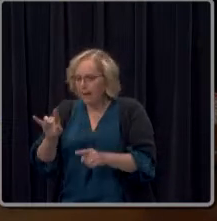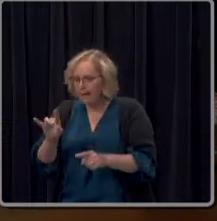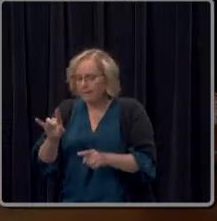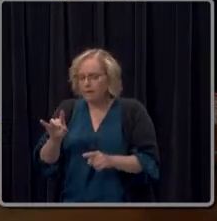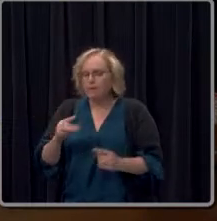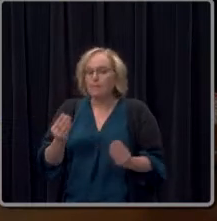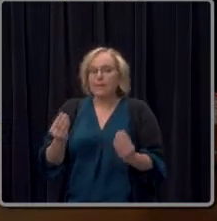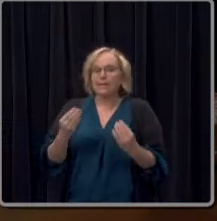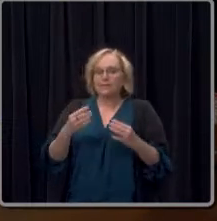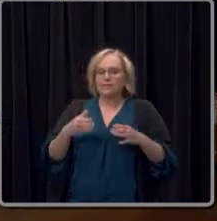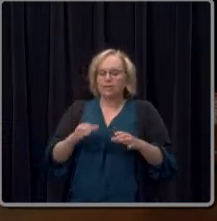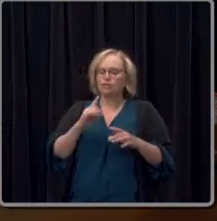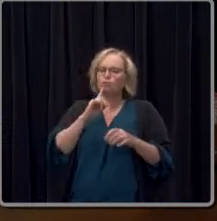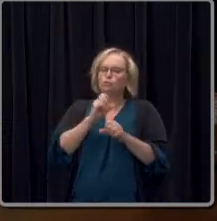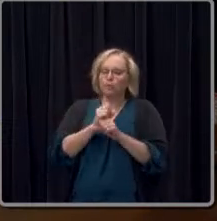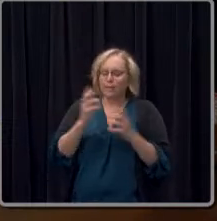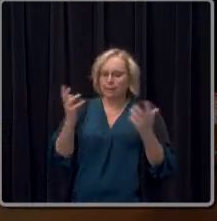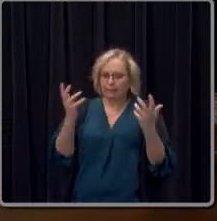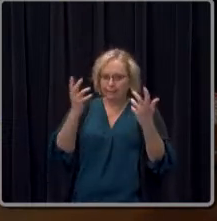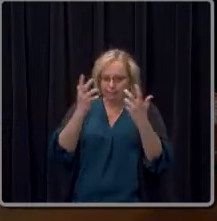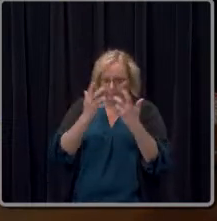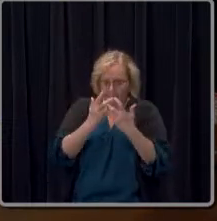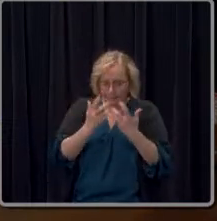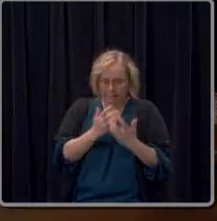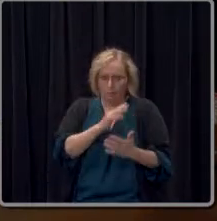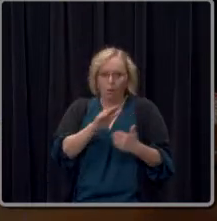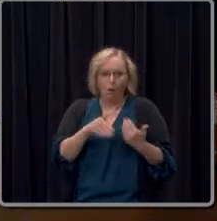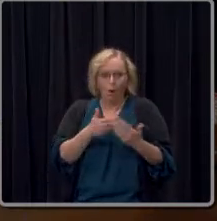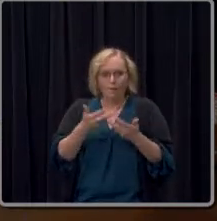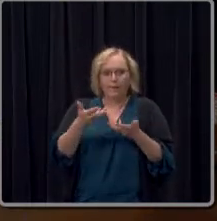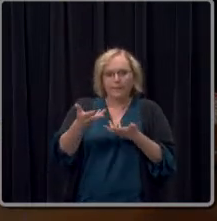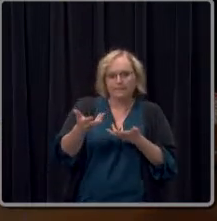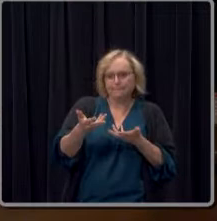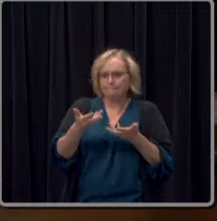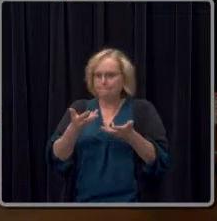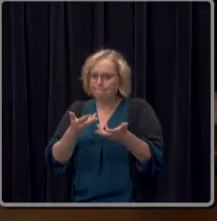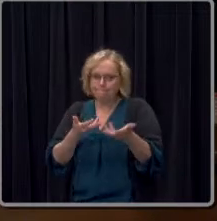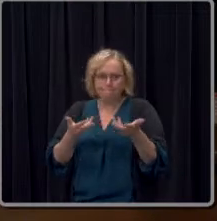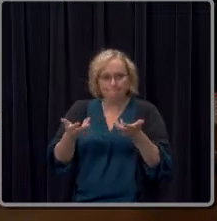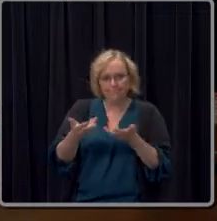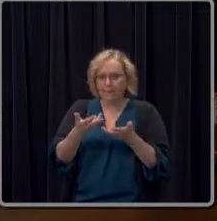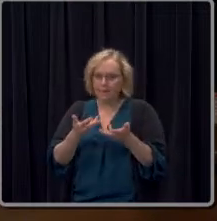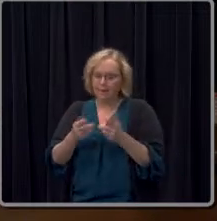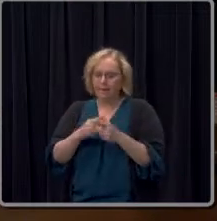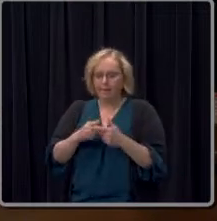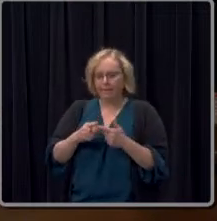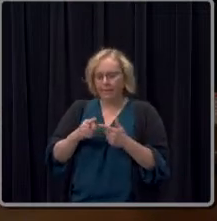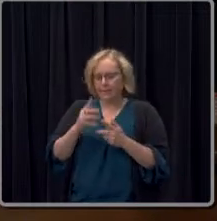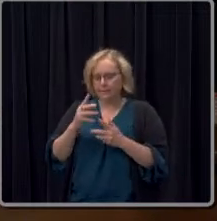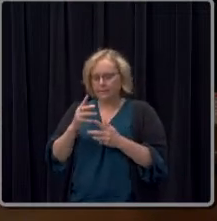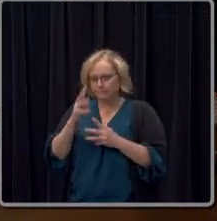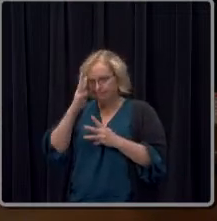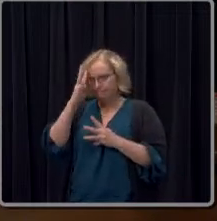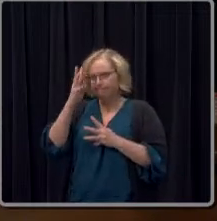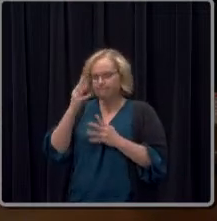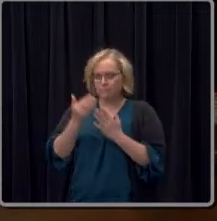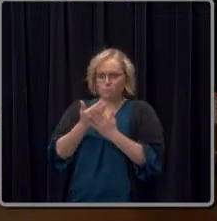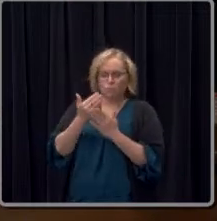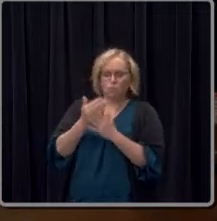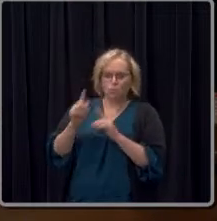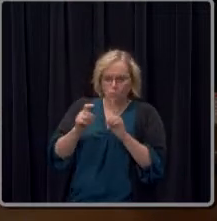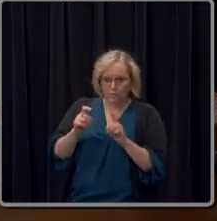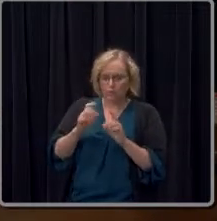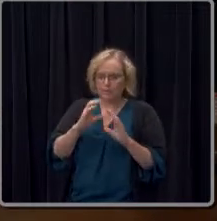those communications and recreate a new questions conversation, and then engage our teachers and our